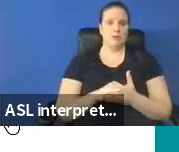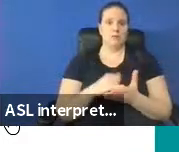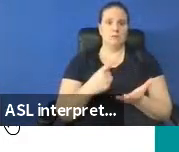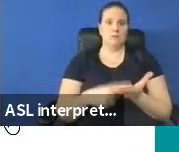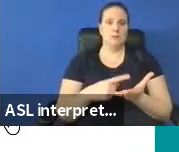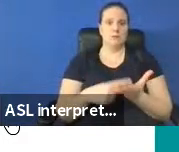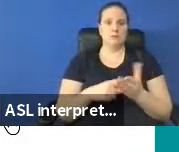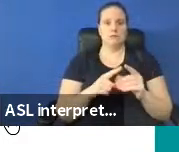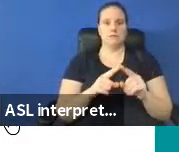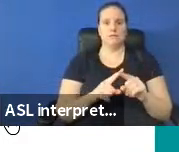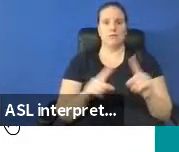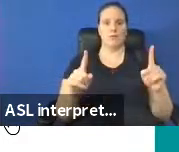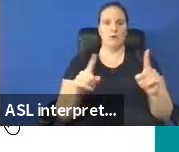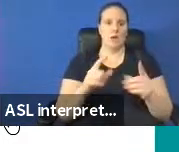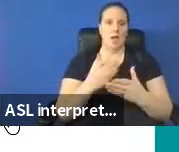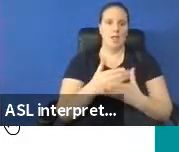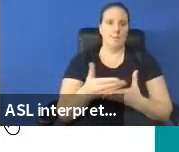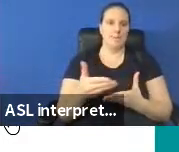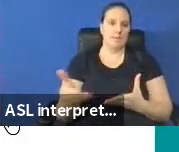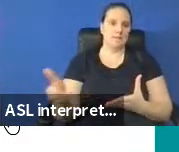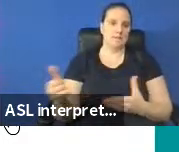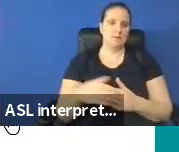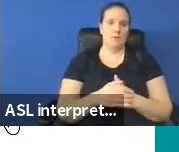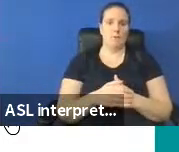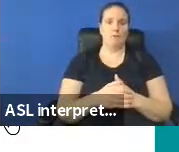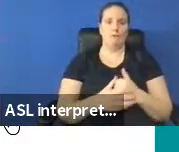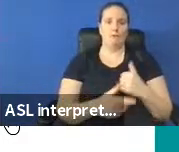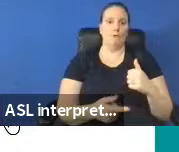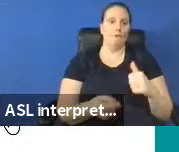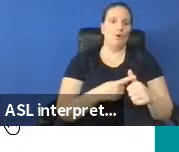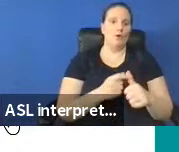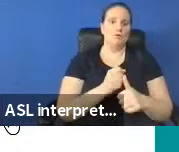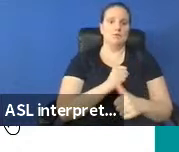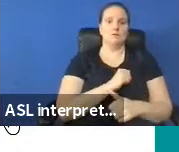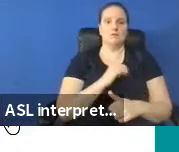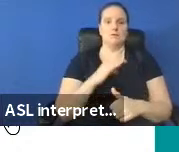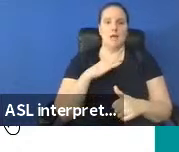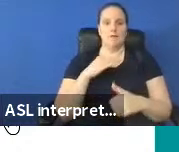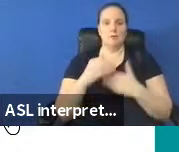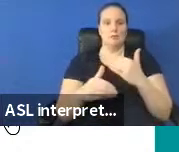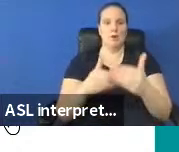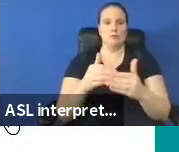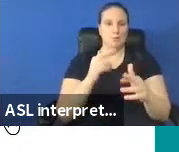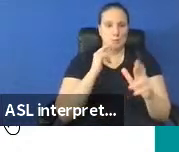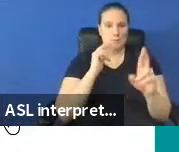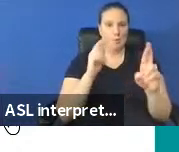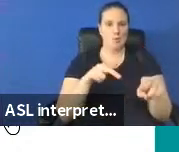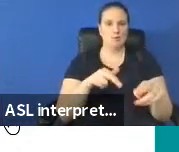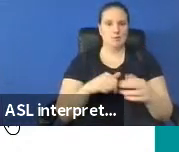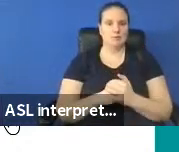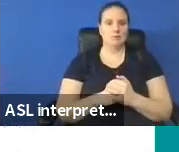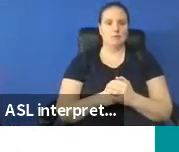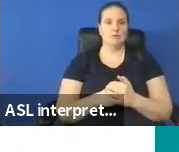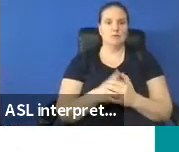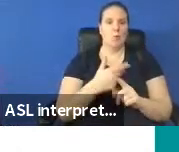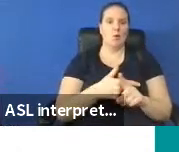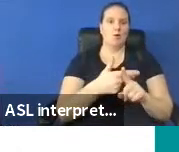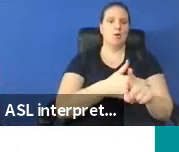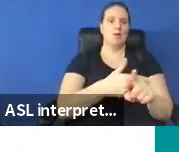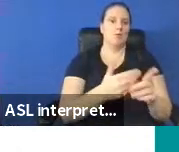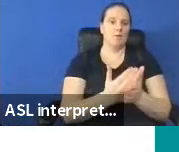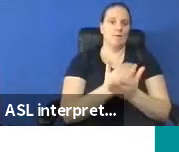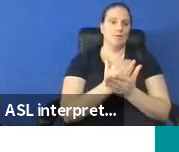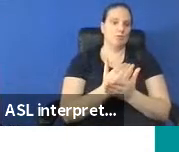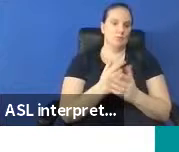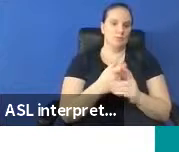different elements. First is staff progress reports. This could be quarterly reviews conducted by the